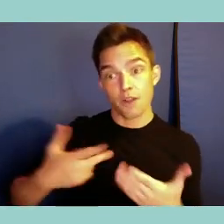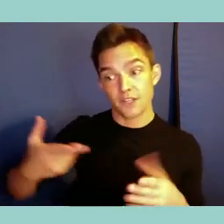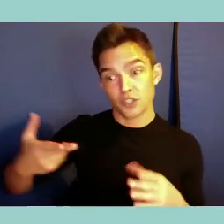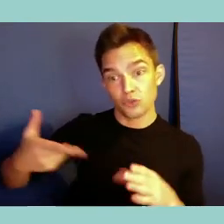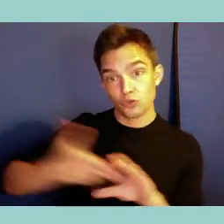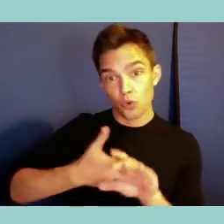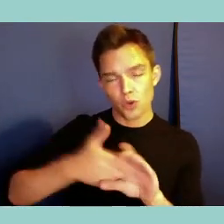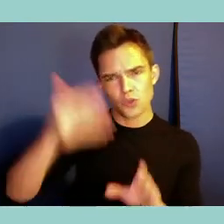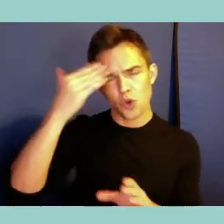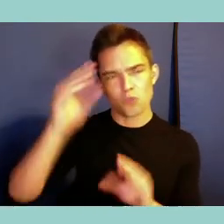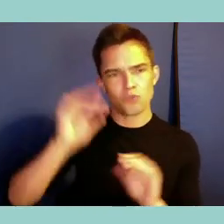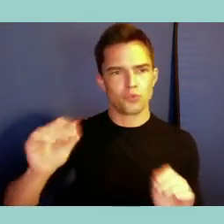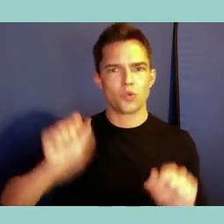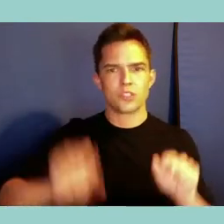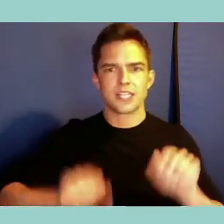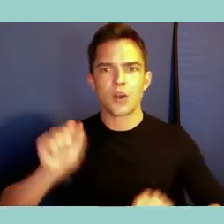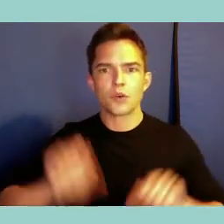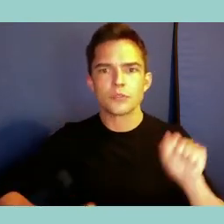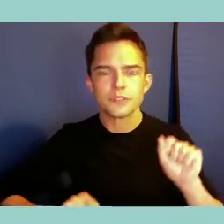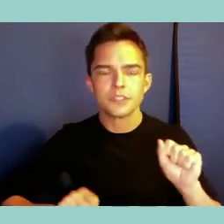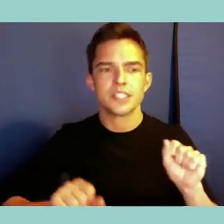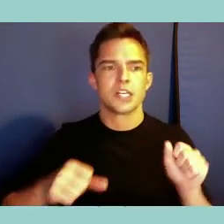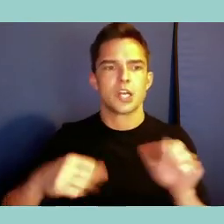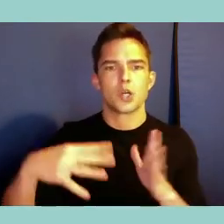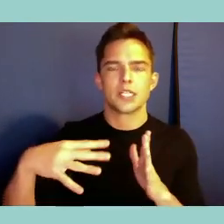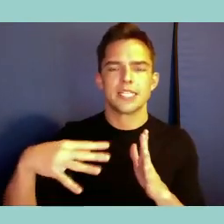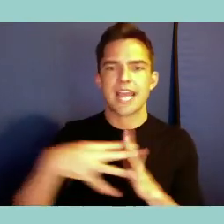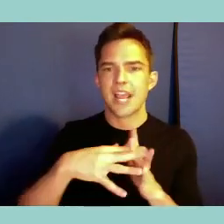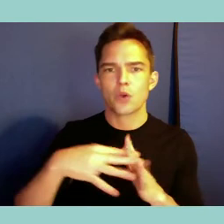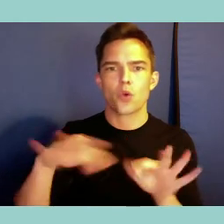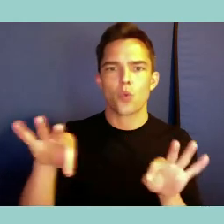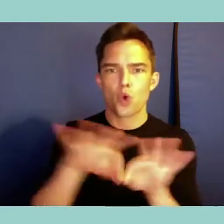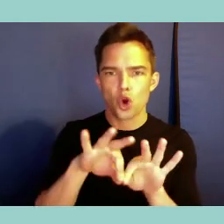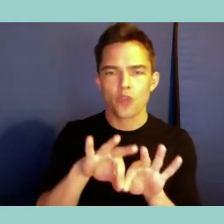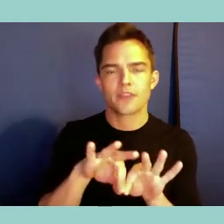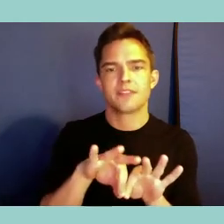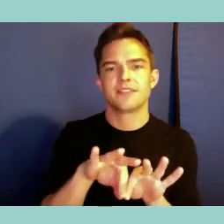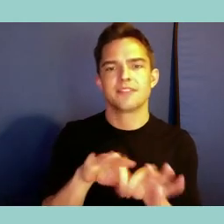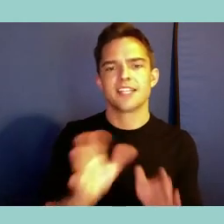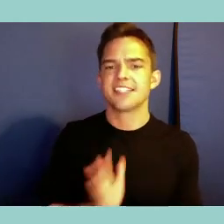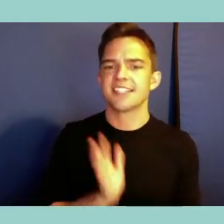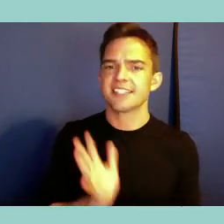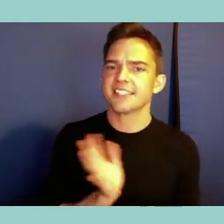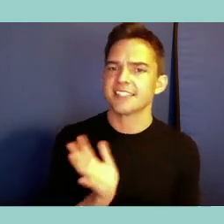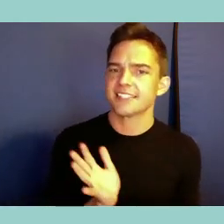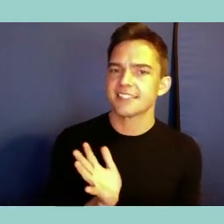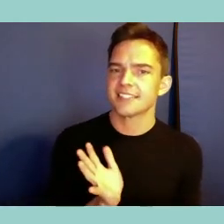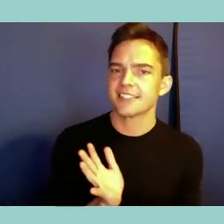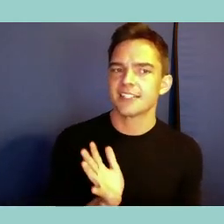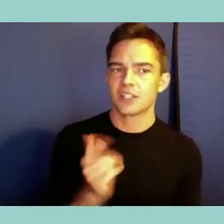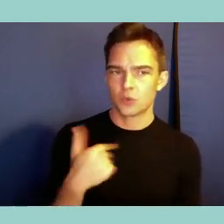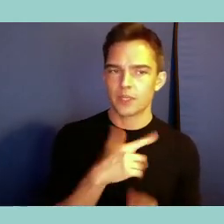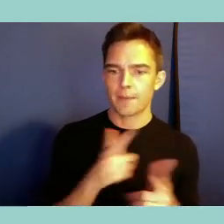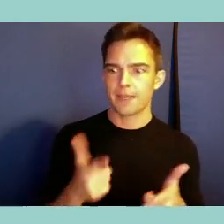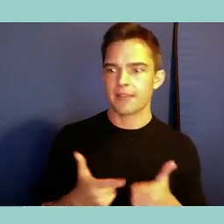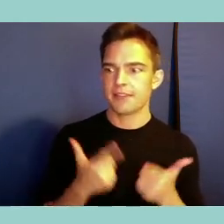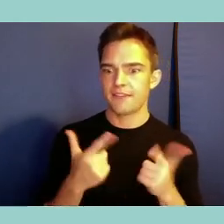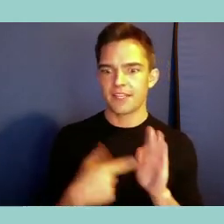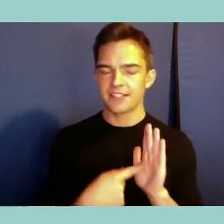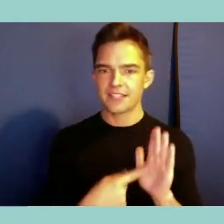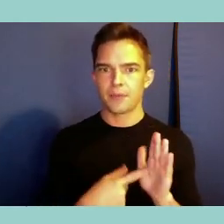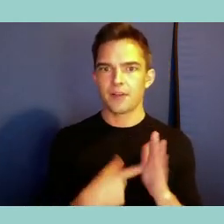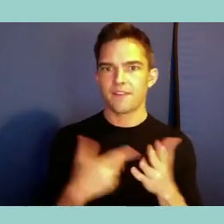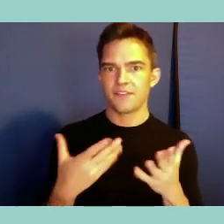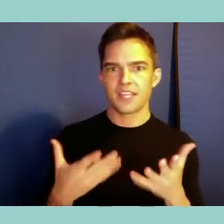know without a doubt their inherent worth and dignity, places where we can be living examples of the